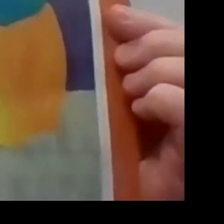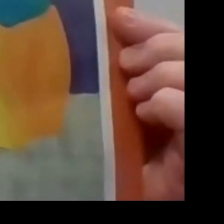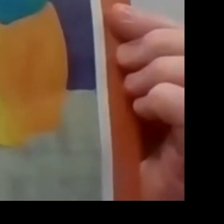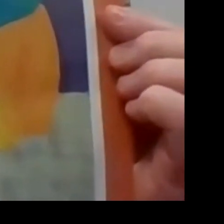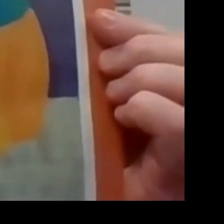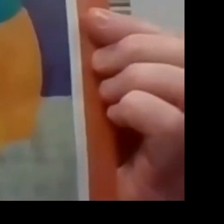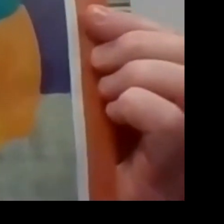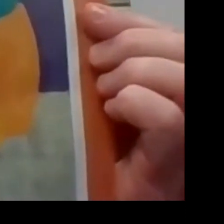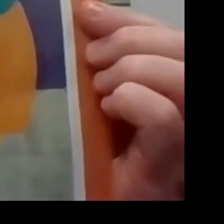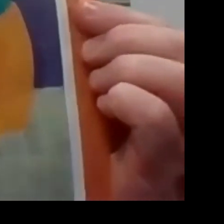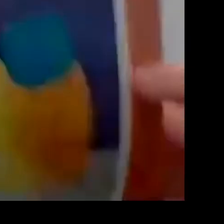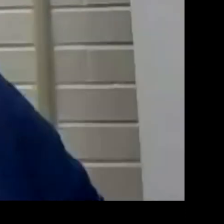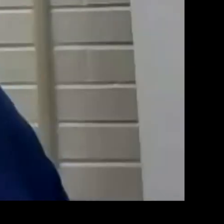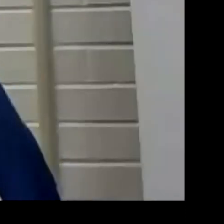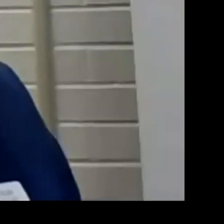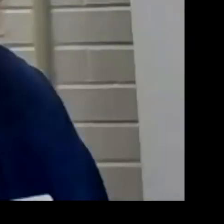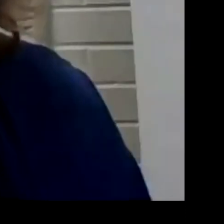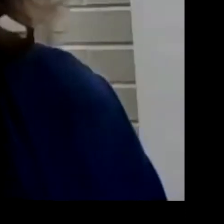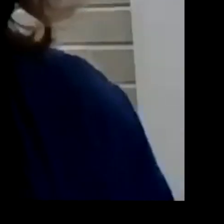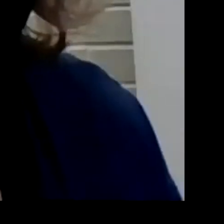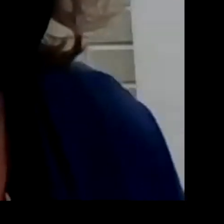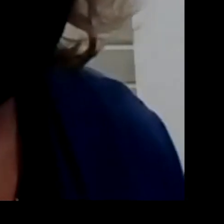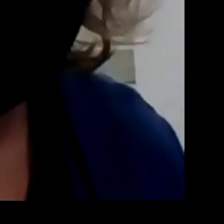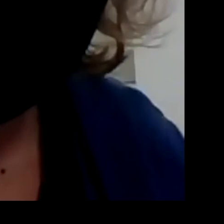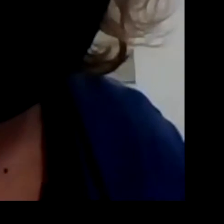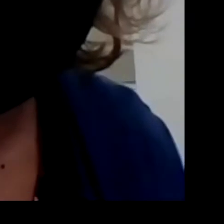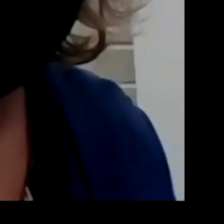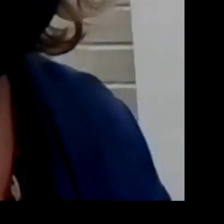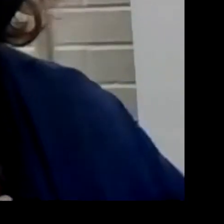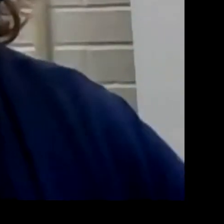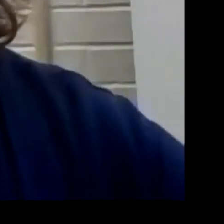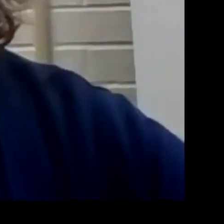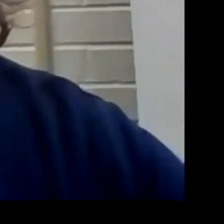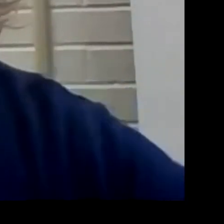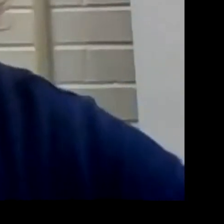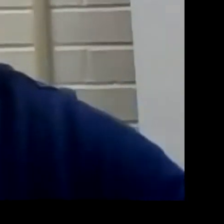makes me smile, and I hope it makes you smile too. That's all.